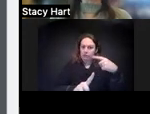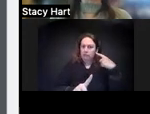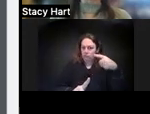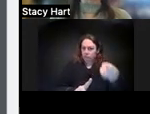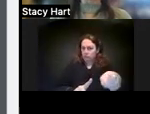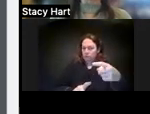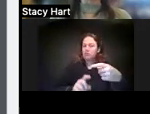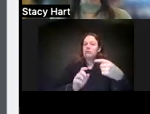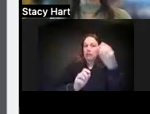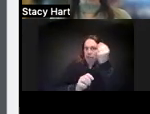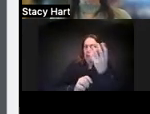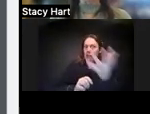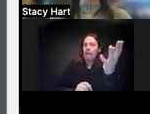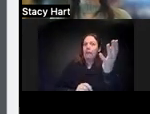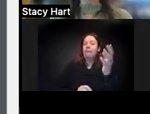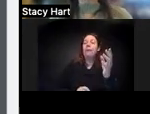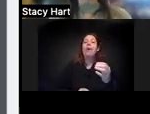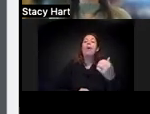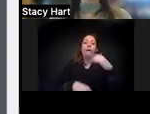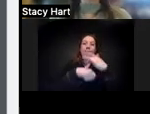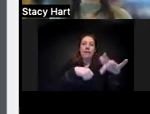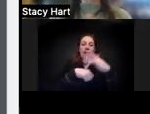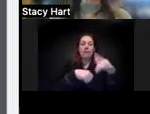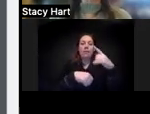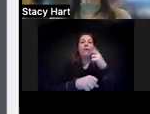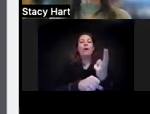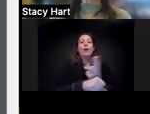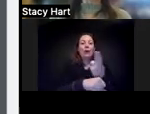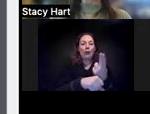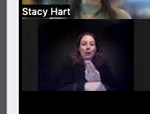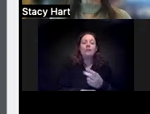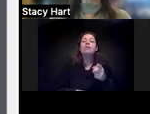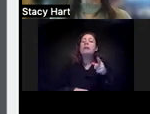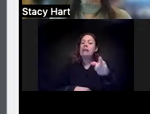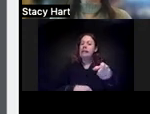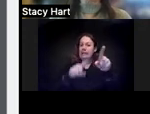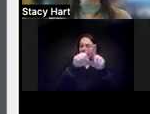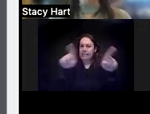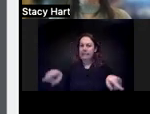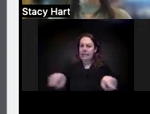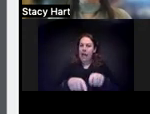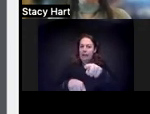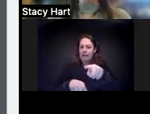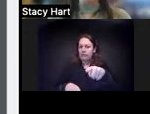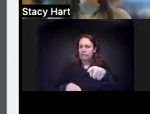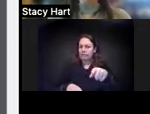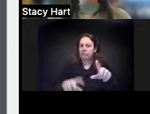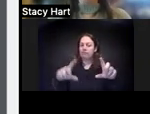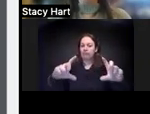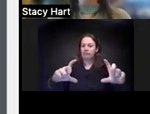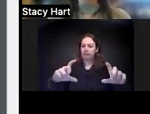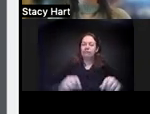we're doing reviews of spaces, this sign is often there. Next